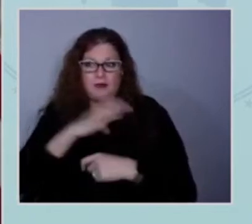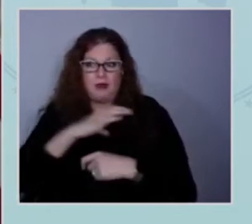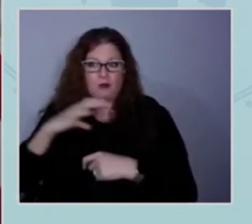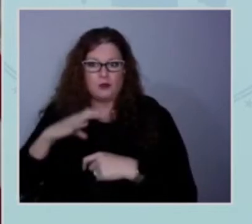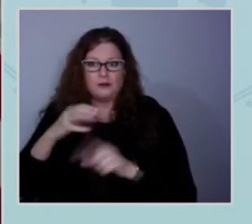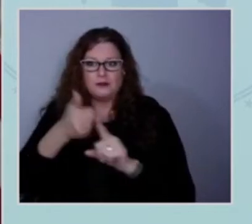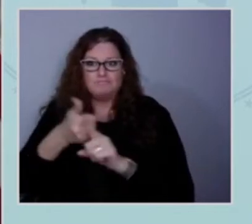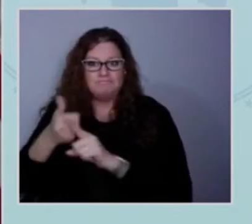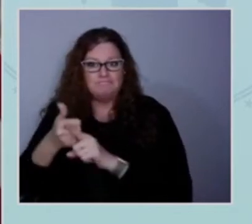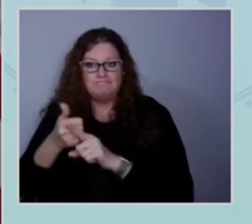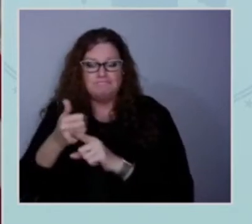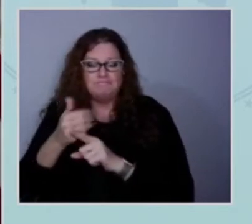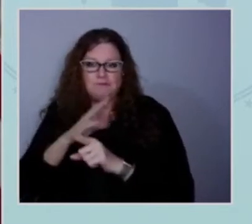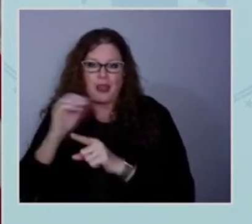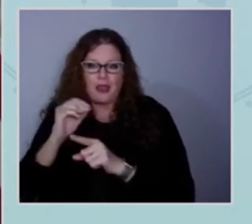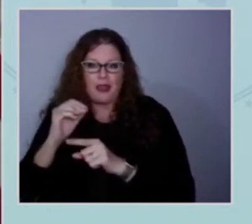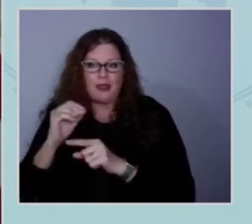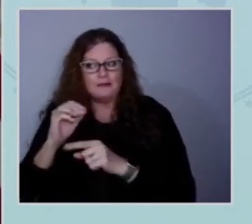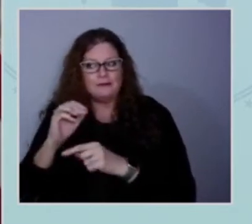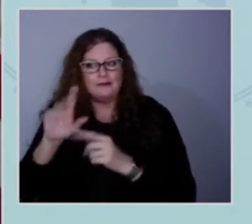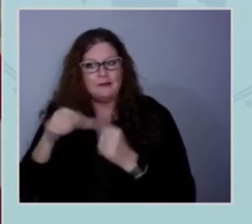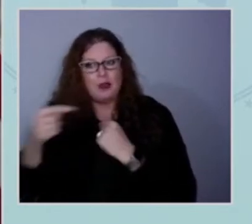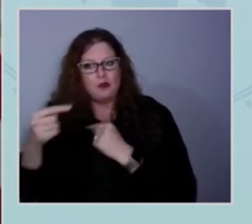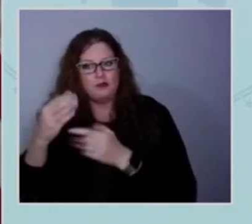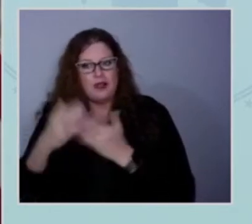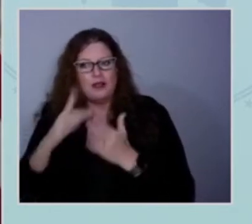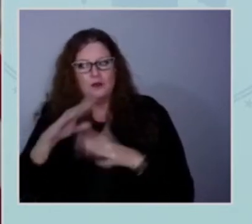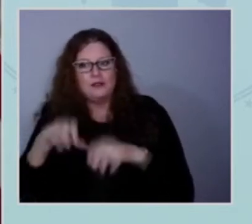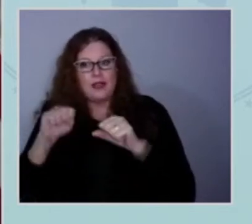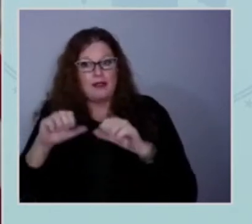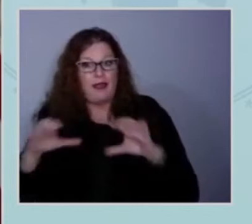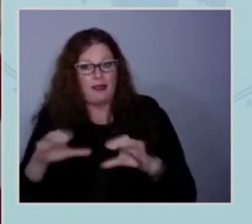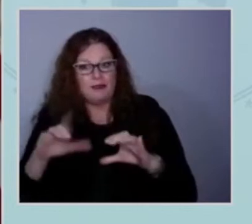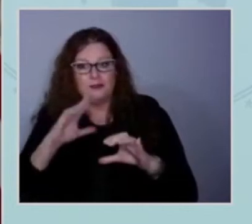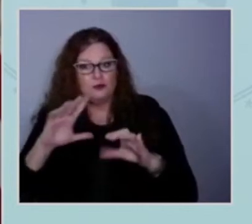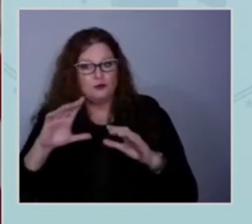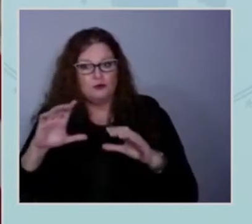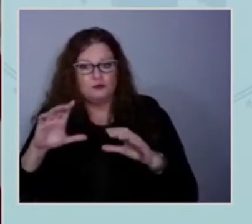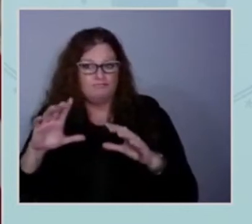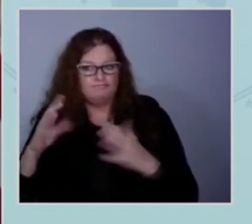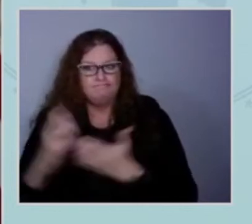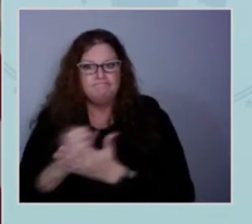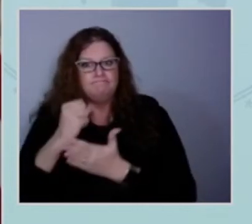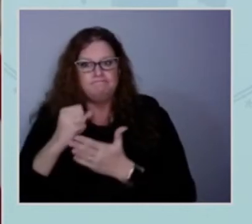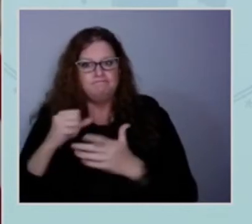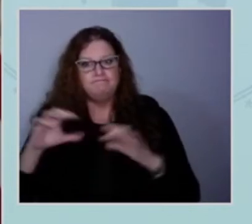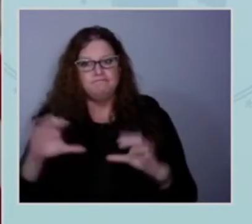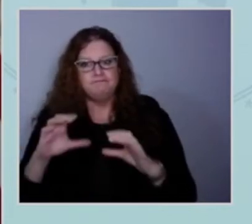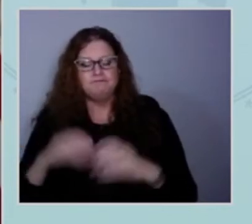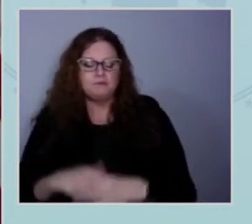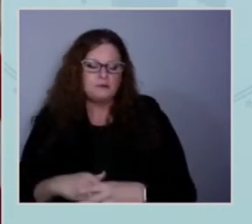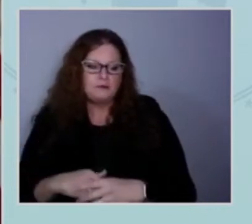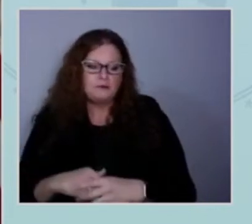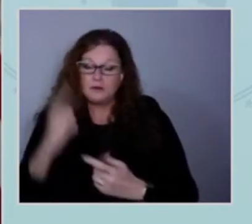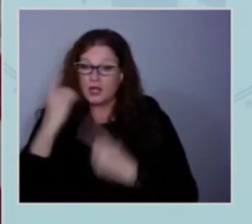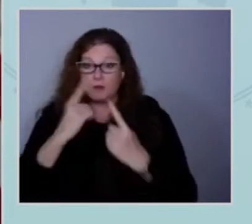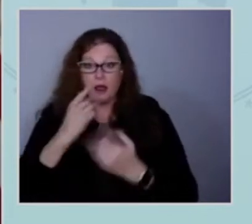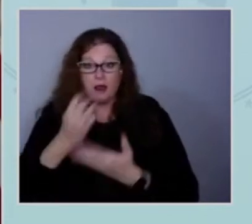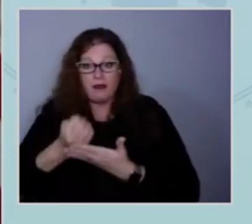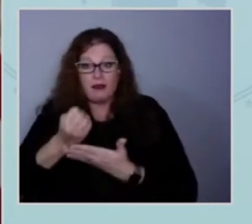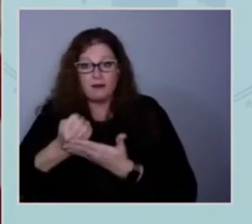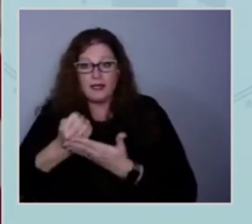short order, but that depends a lot on our friends in Congress and the other side who are prepared to take the action that has to be